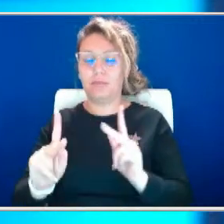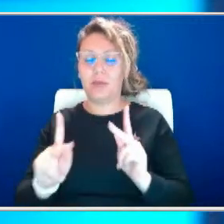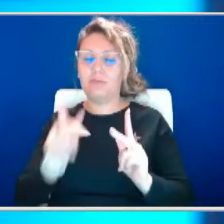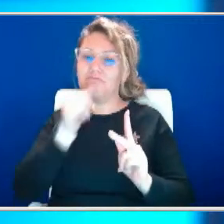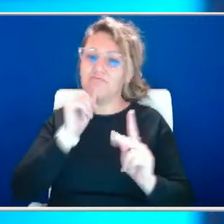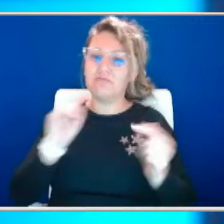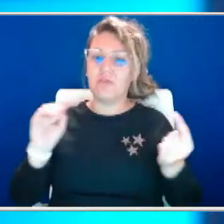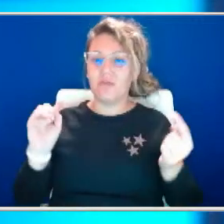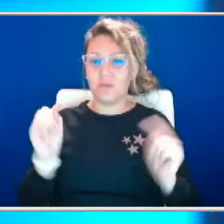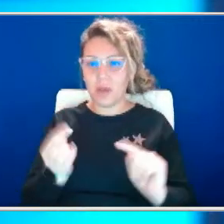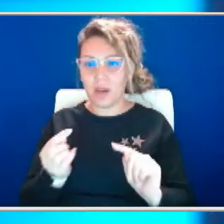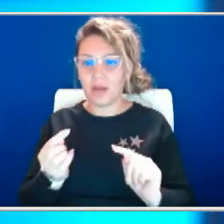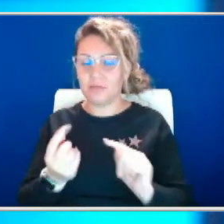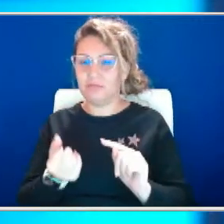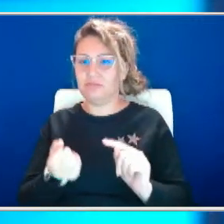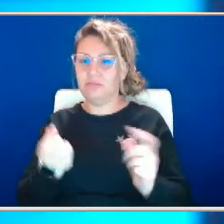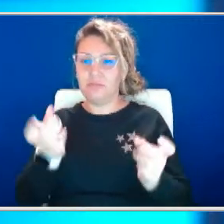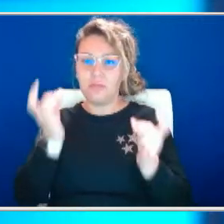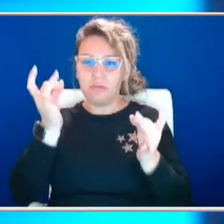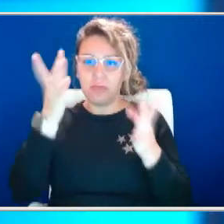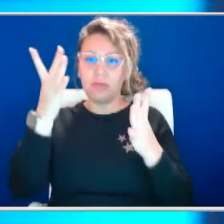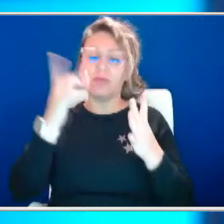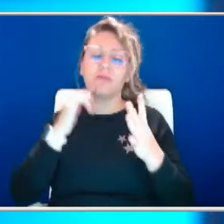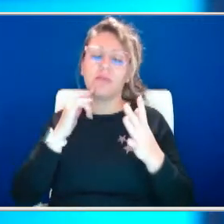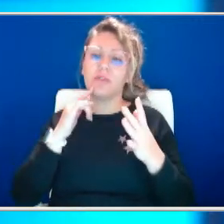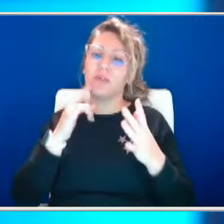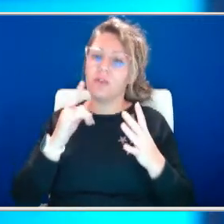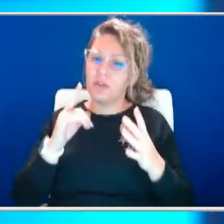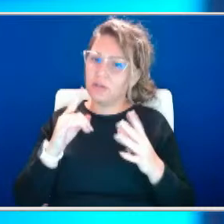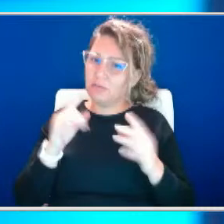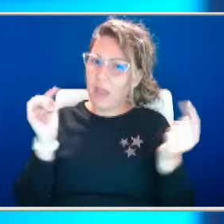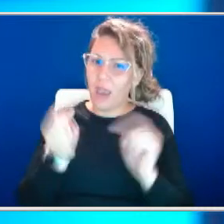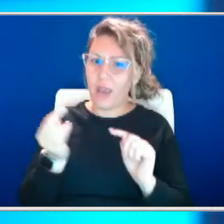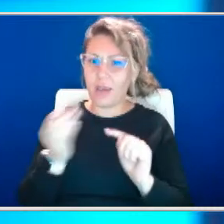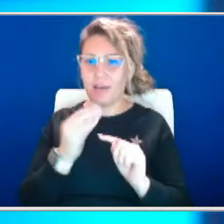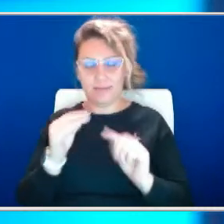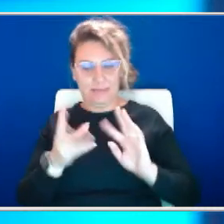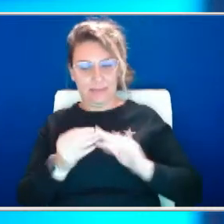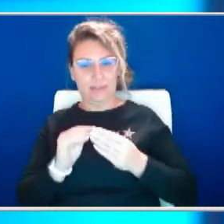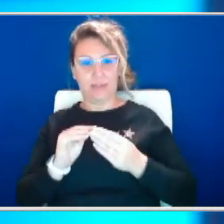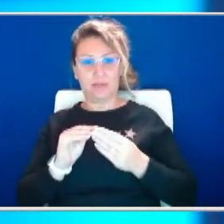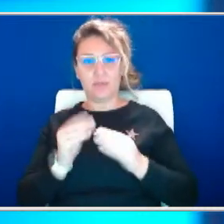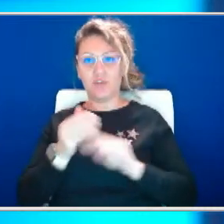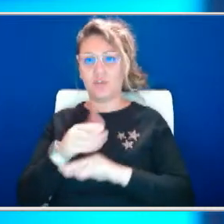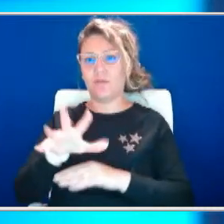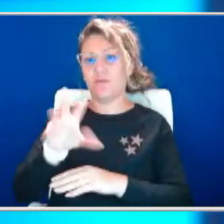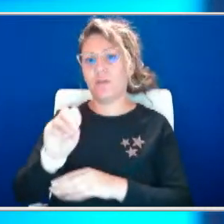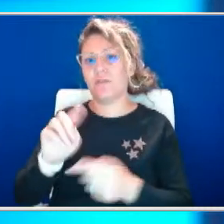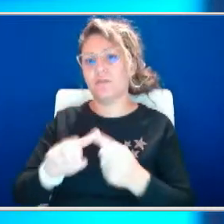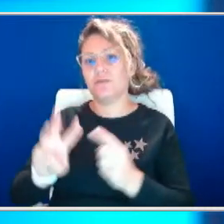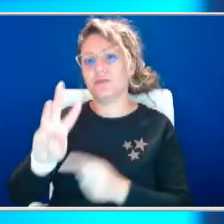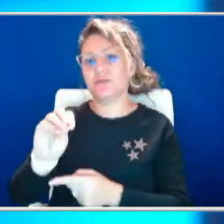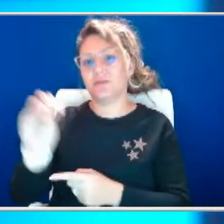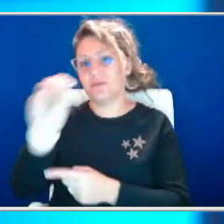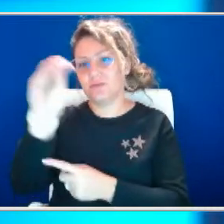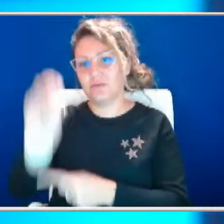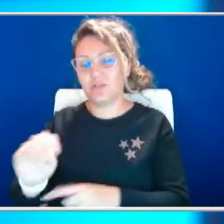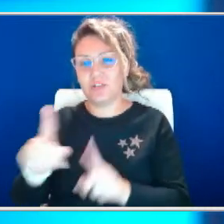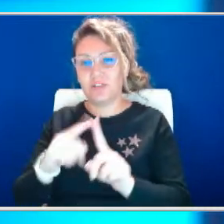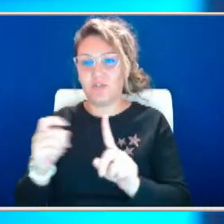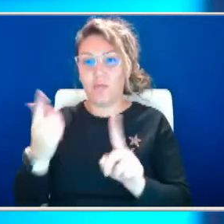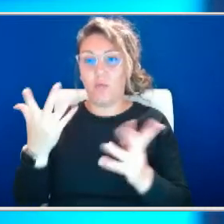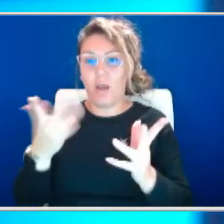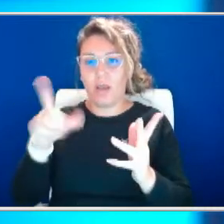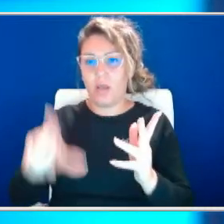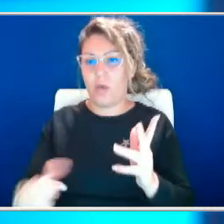know, severe chronic debilitating pain. And we also know from the numbers that, you know, over 50 to 60% of that is coming from the lower back. So, you